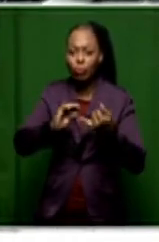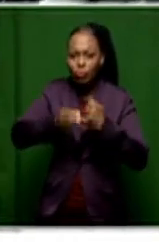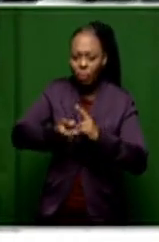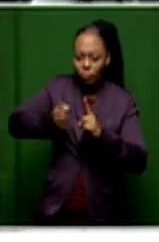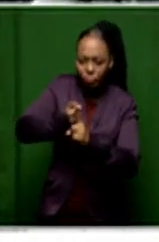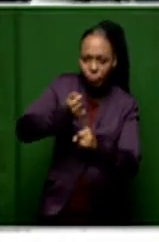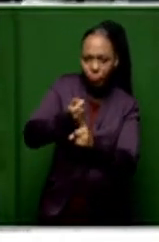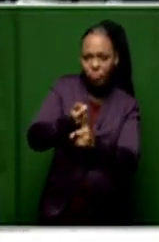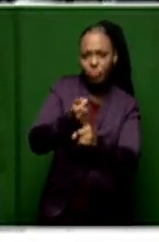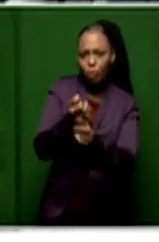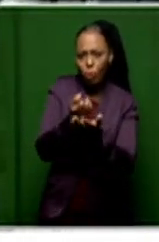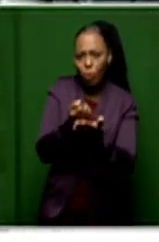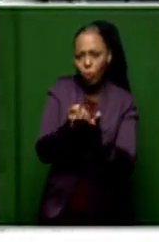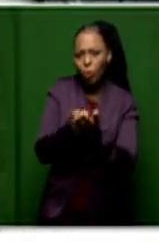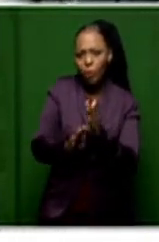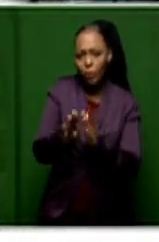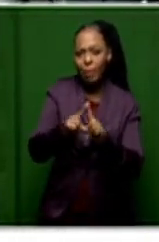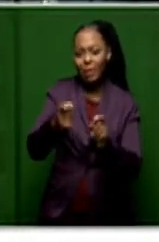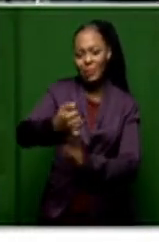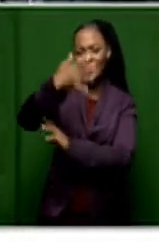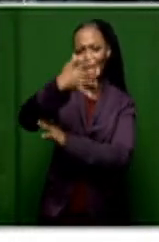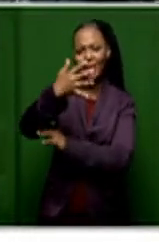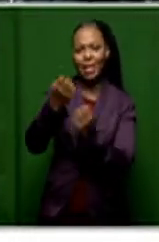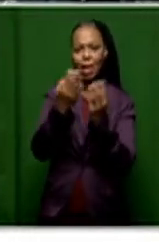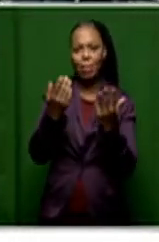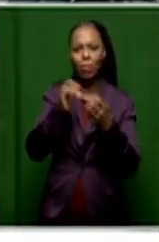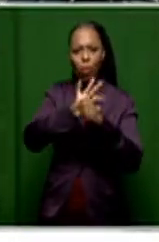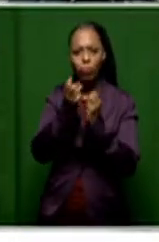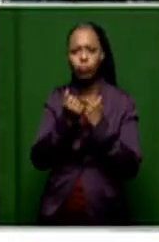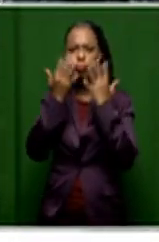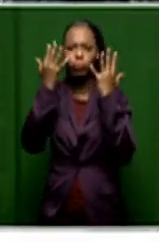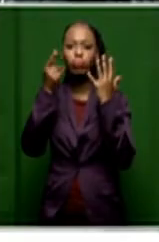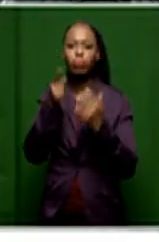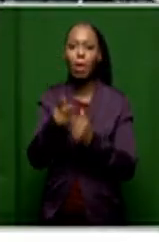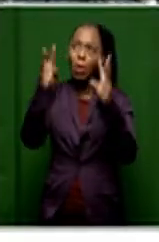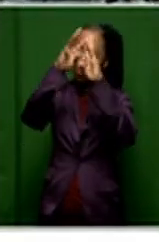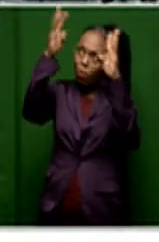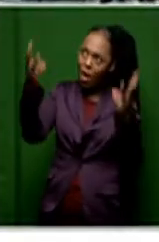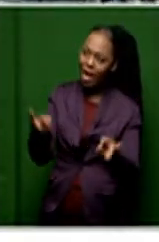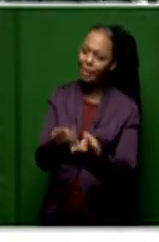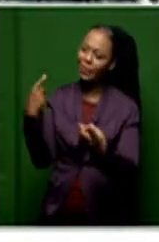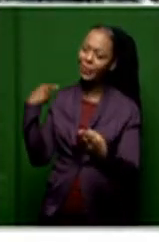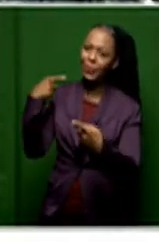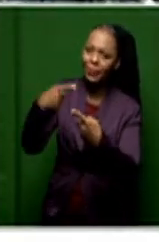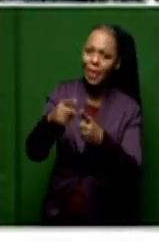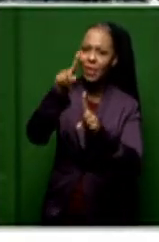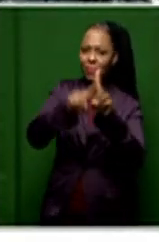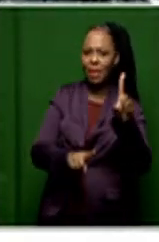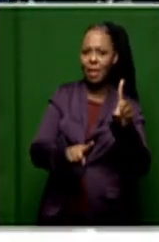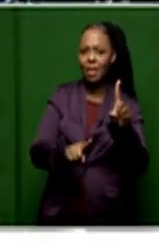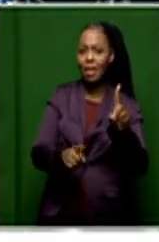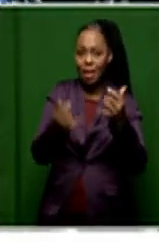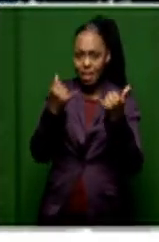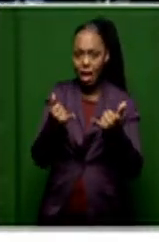of the lockdowns, have the 5th highest number of infections. The rest of the world has failed since then, and we are now down to